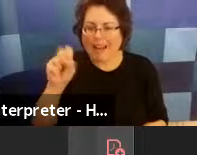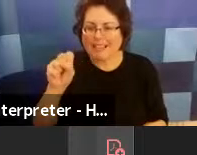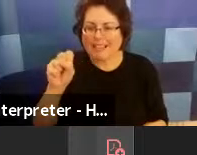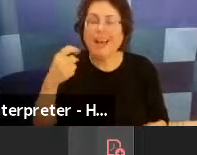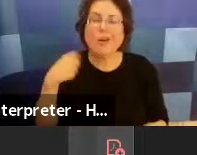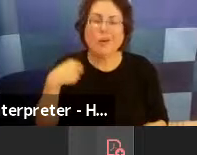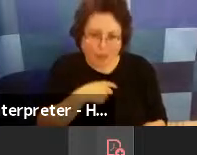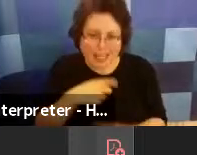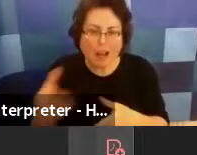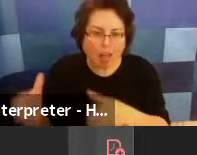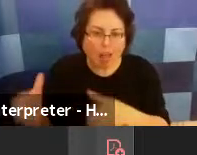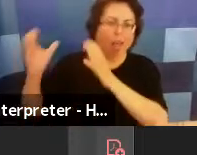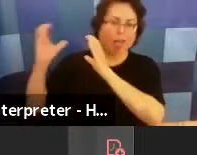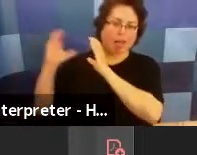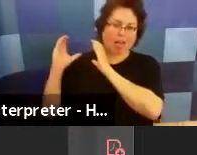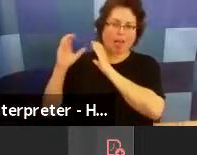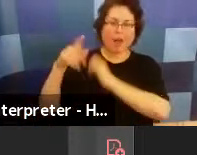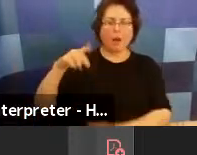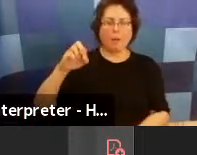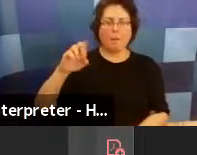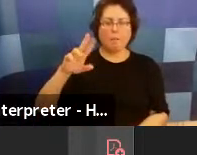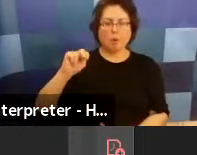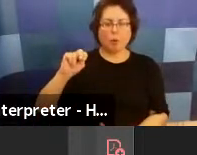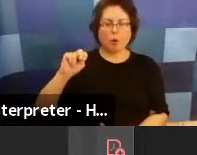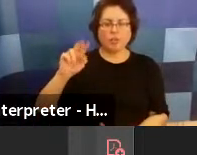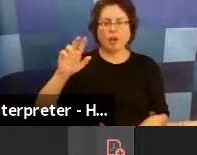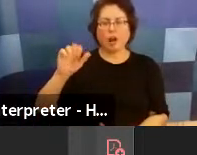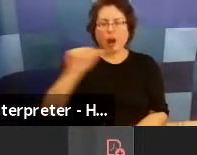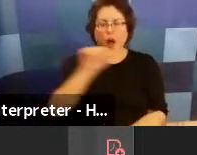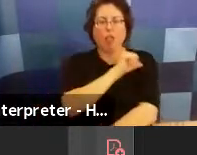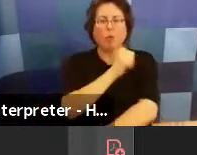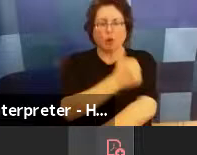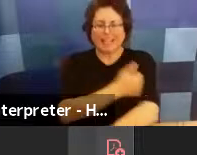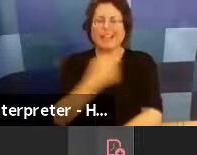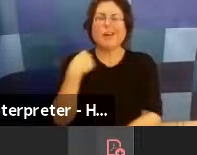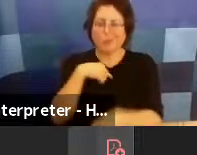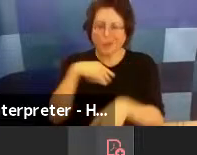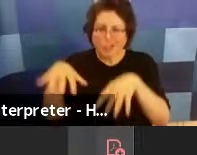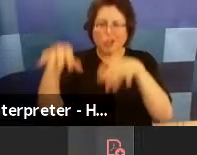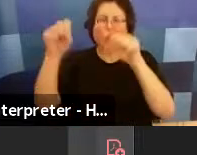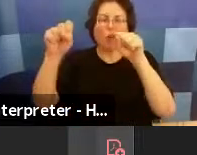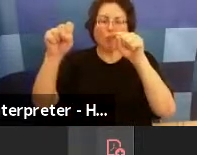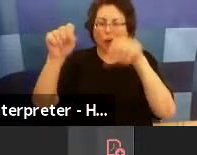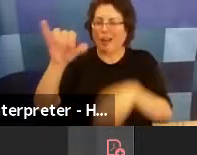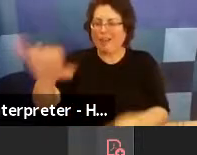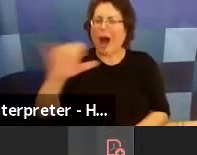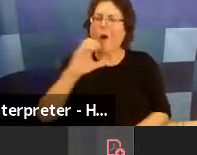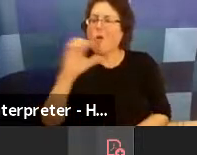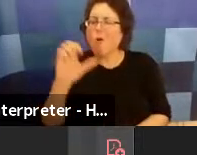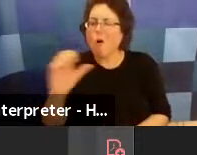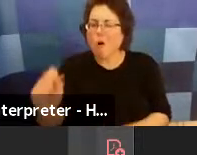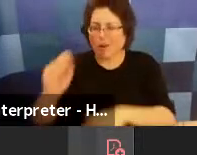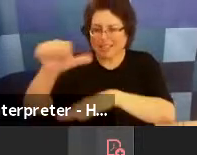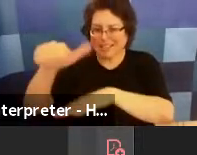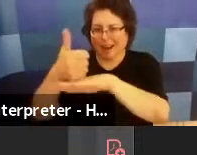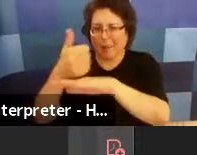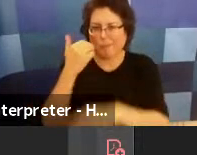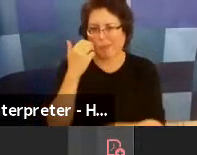you can see, this is embedded track where the light rail vehicles travel. Next slide.